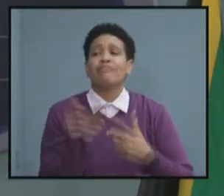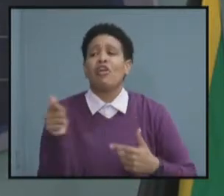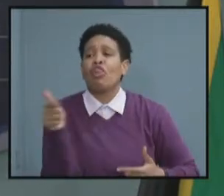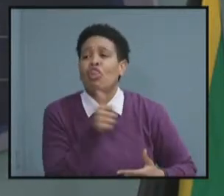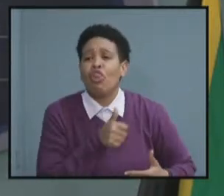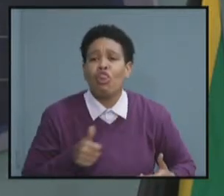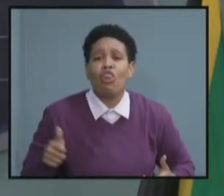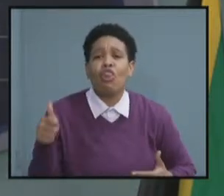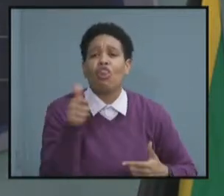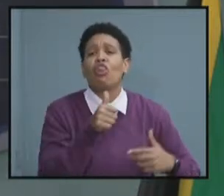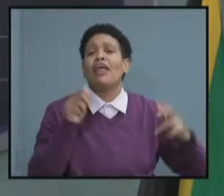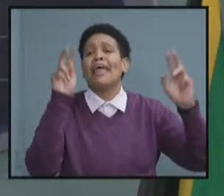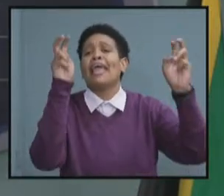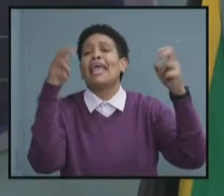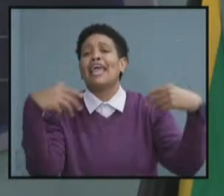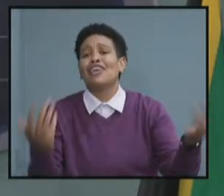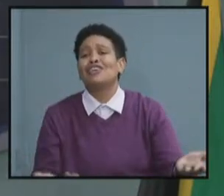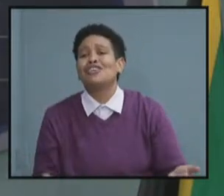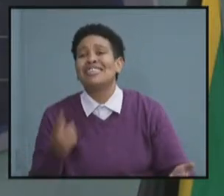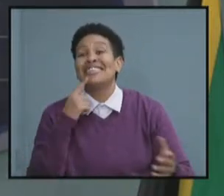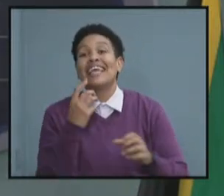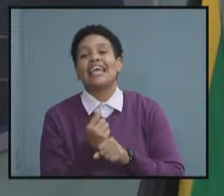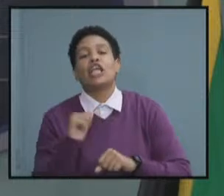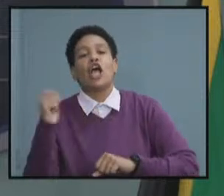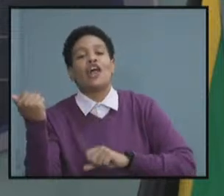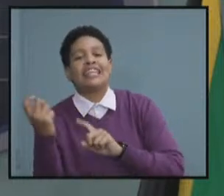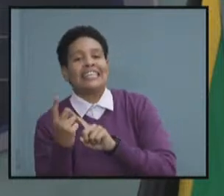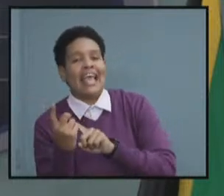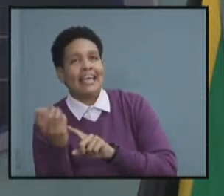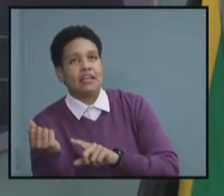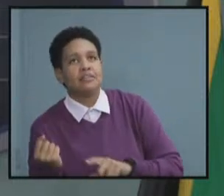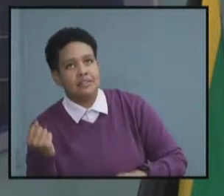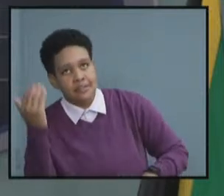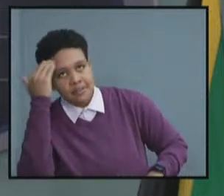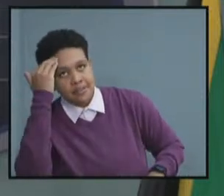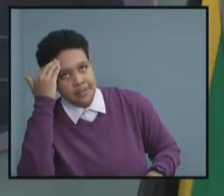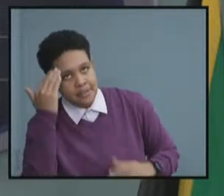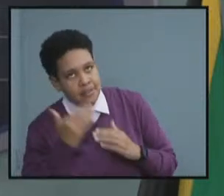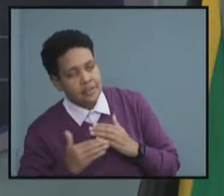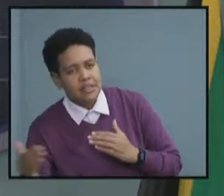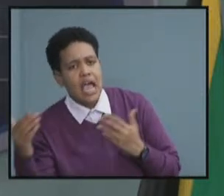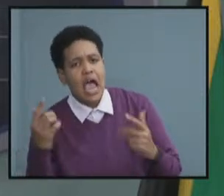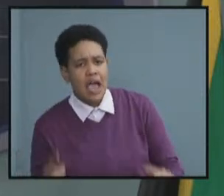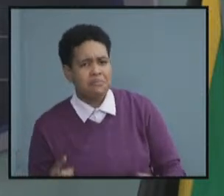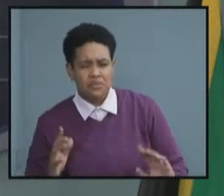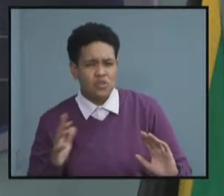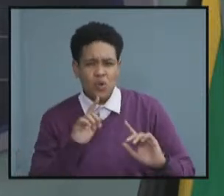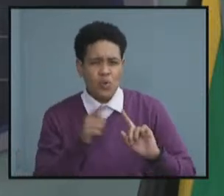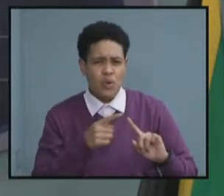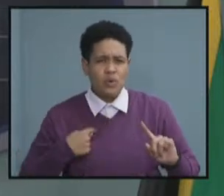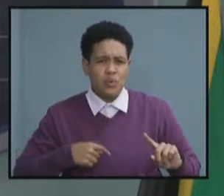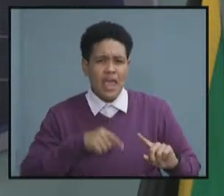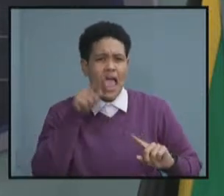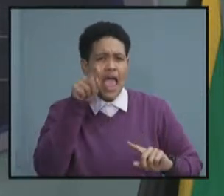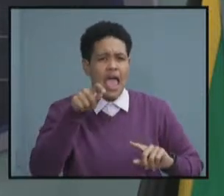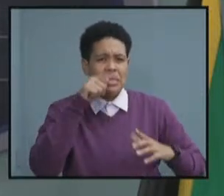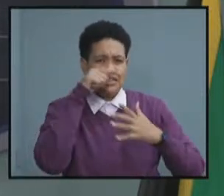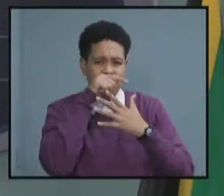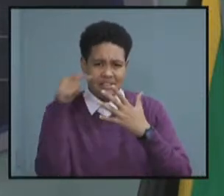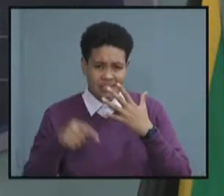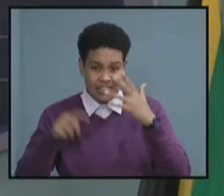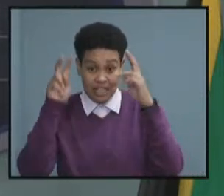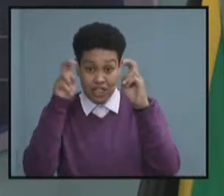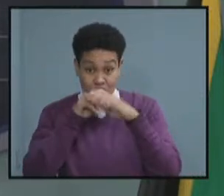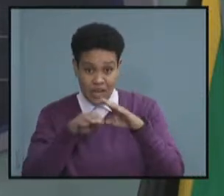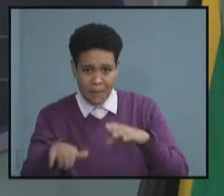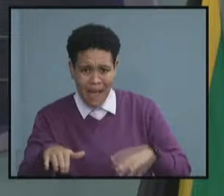logistics issues, and you get another date. So when we are asked about these issues in